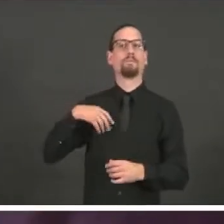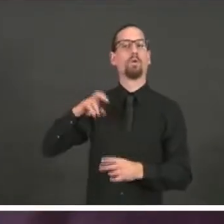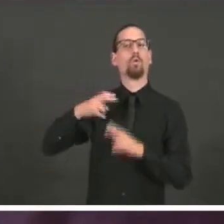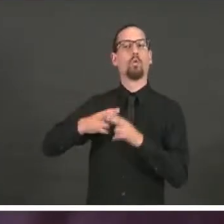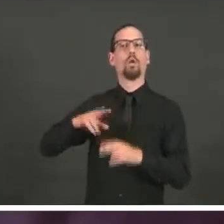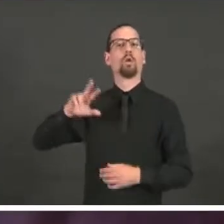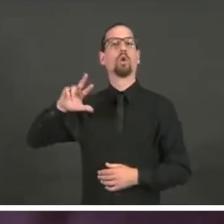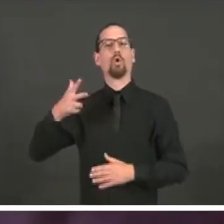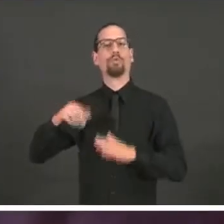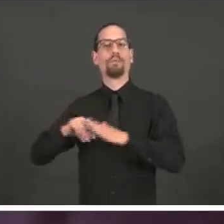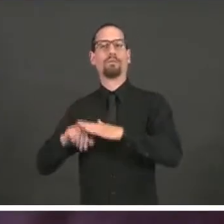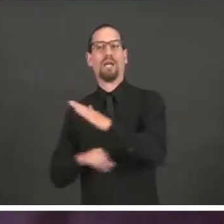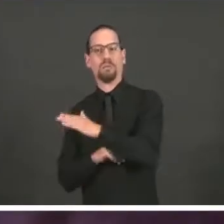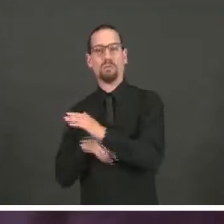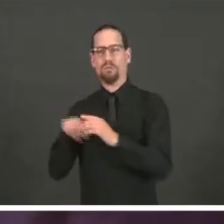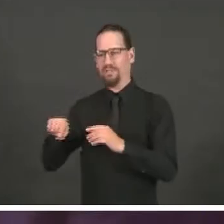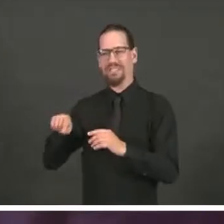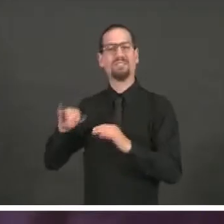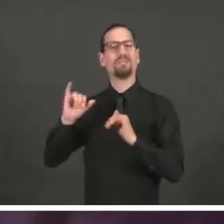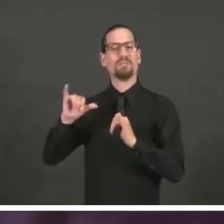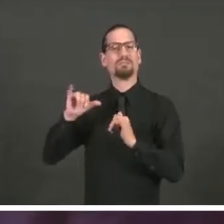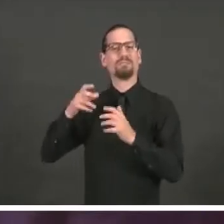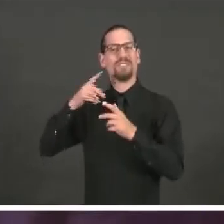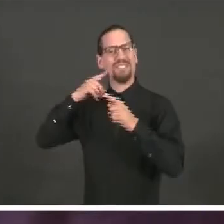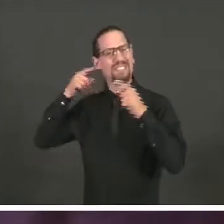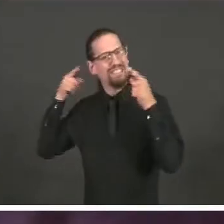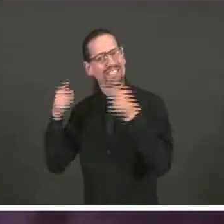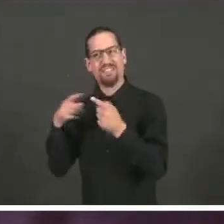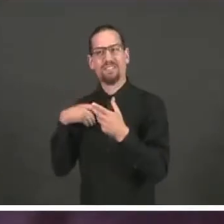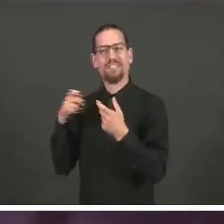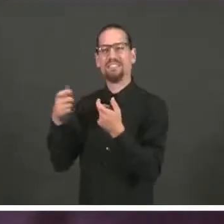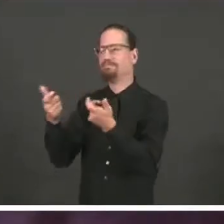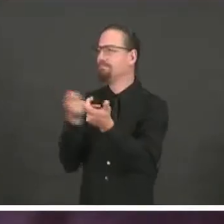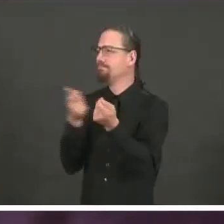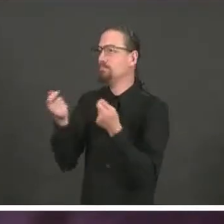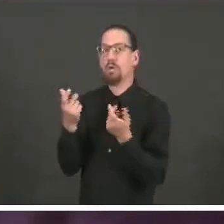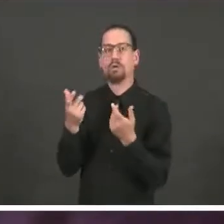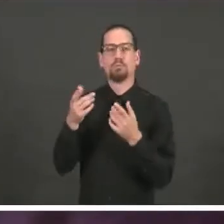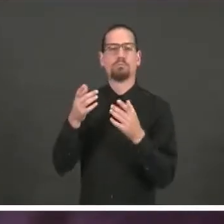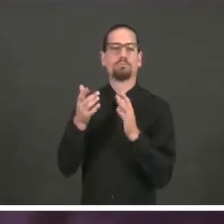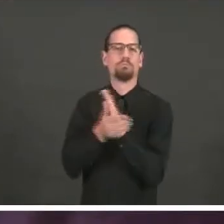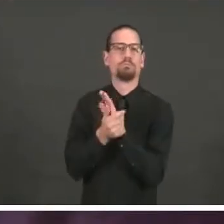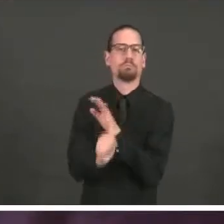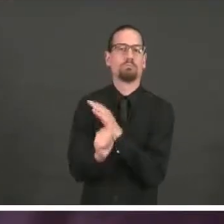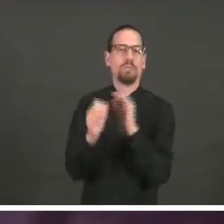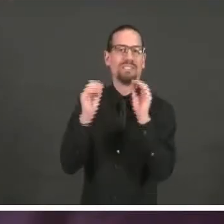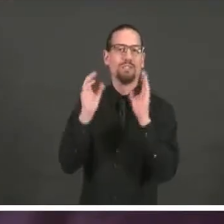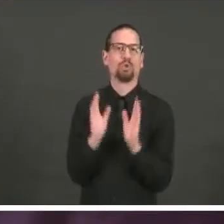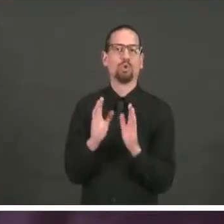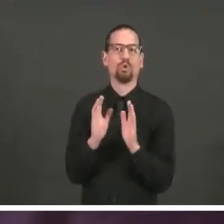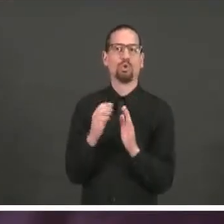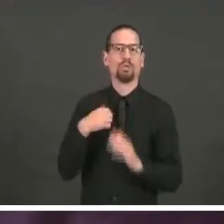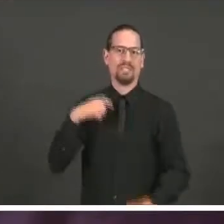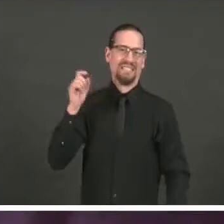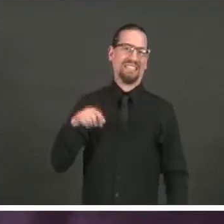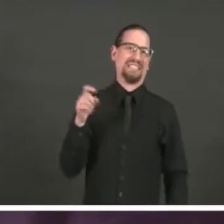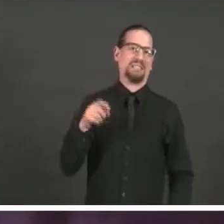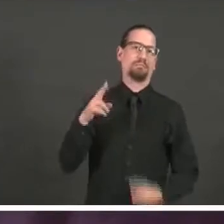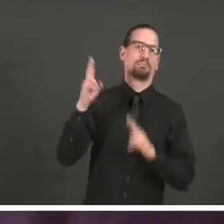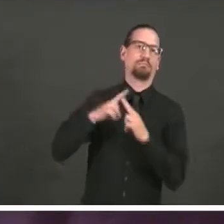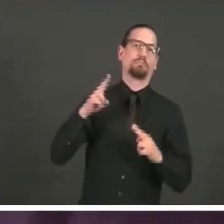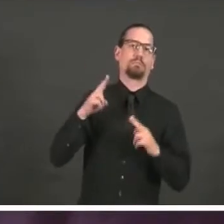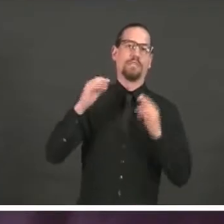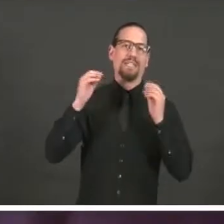teachers. For Providence right now, they have the lowest number of vacancies that they have ever